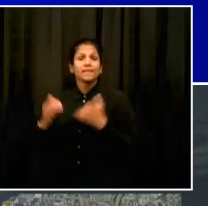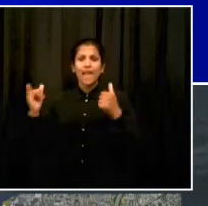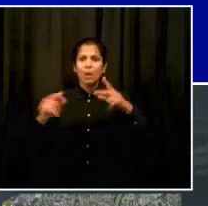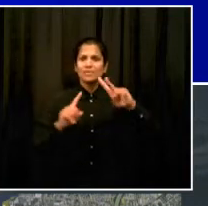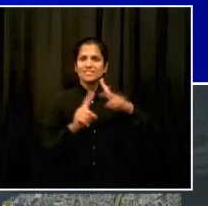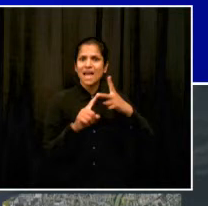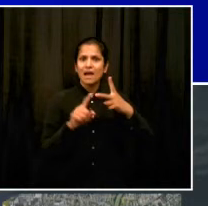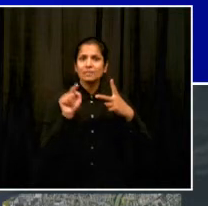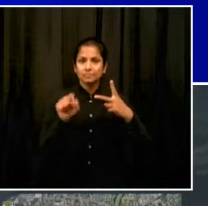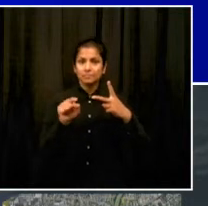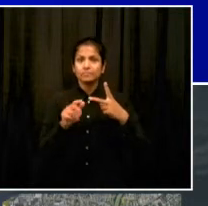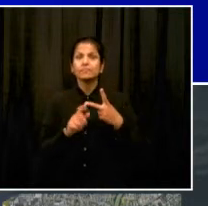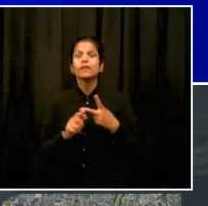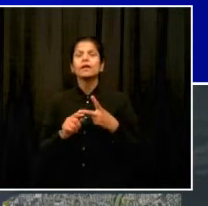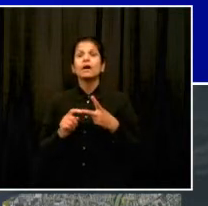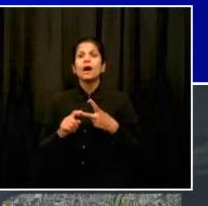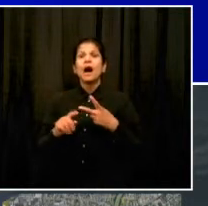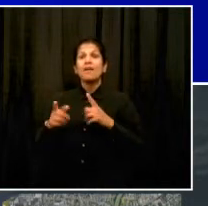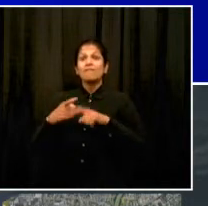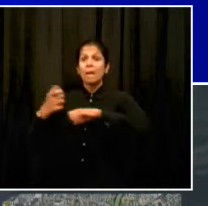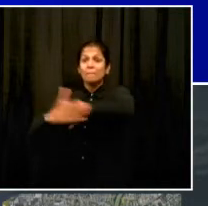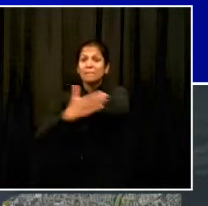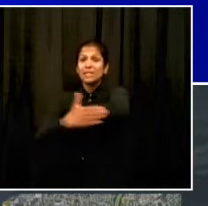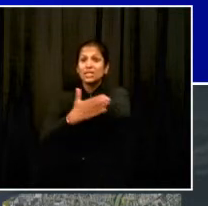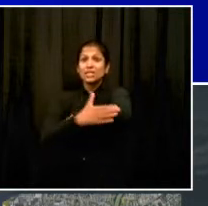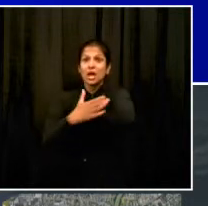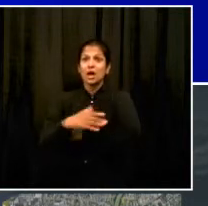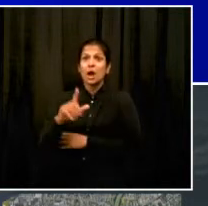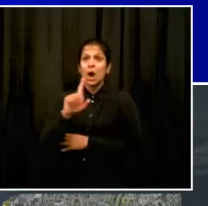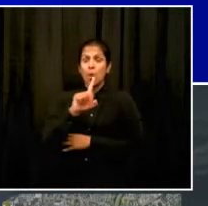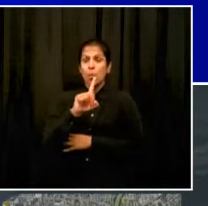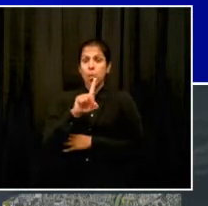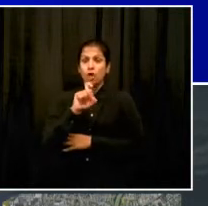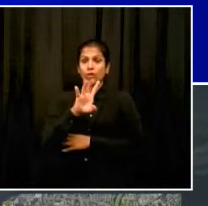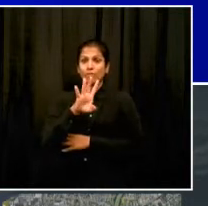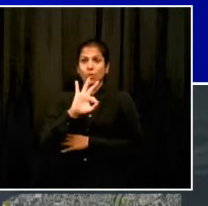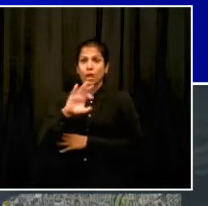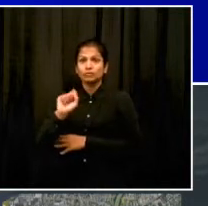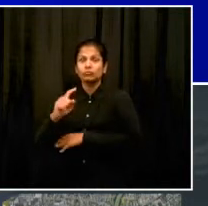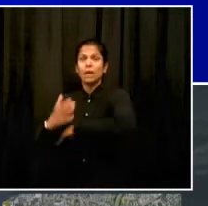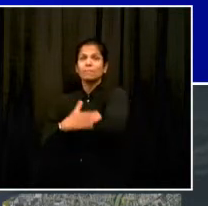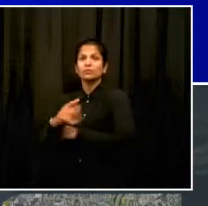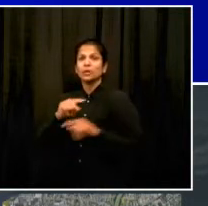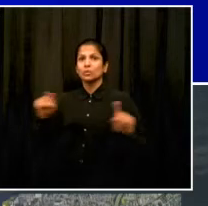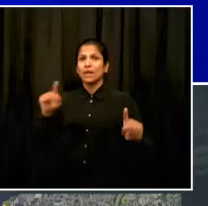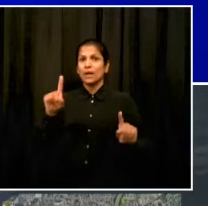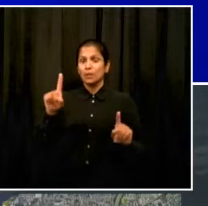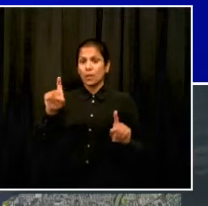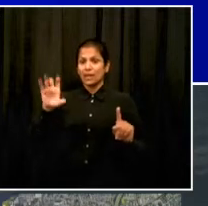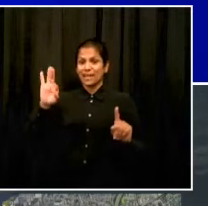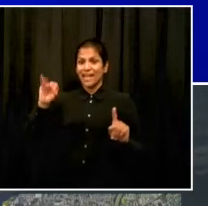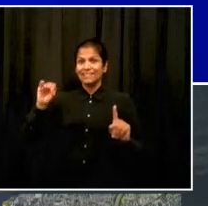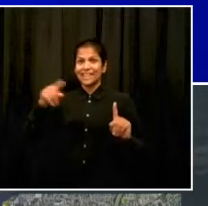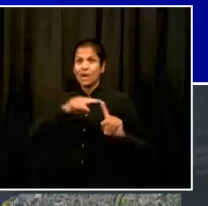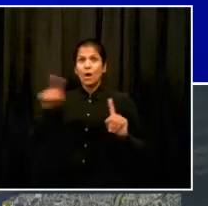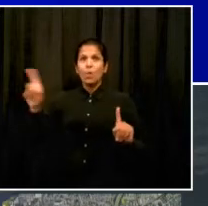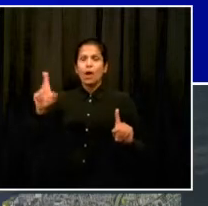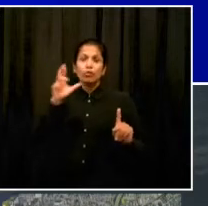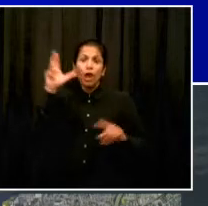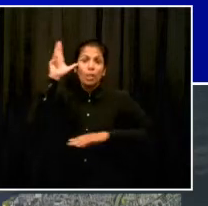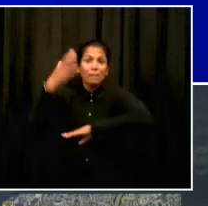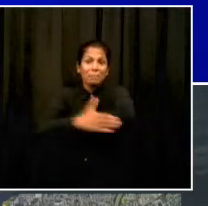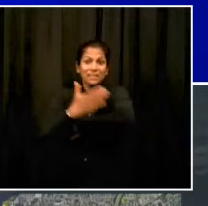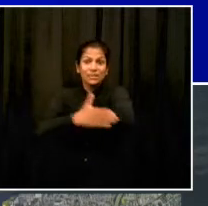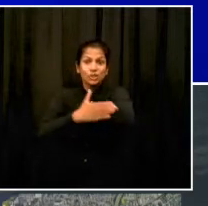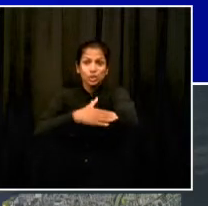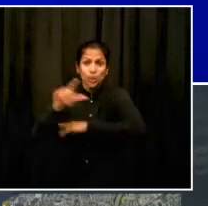Beach 149th Street to Beach 19th Street in the Rockaways. In addition to coastal protection, we're also hardening our critical infrastructure, whether